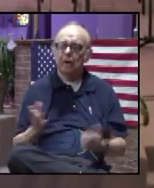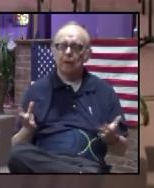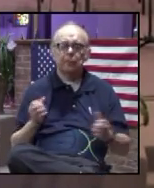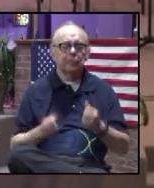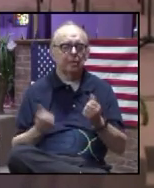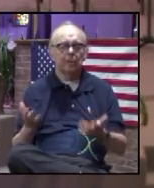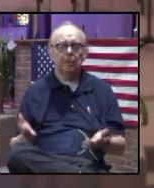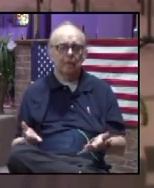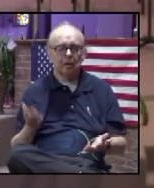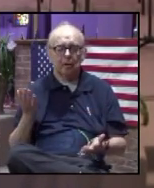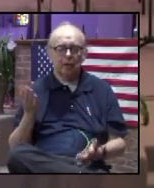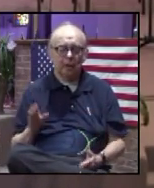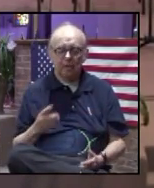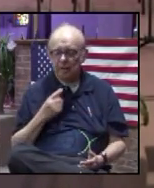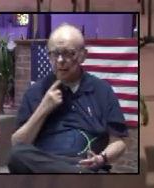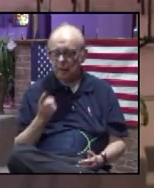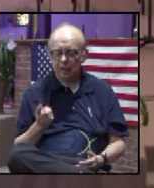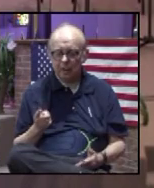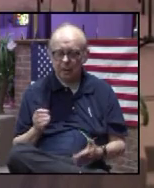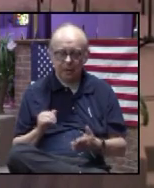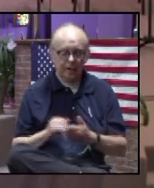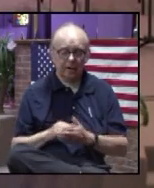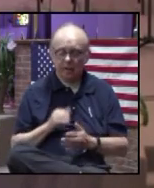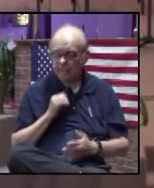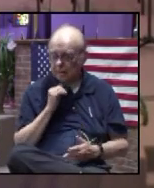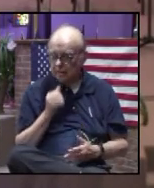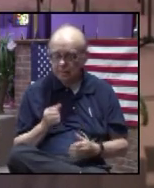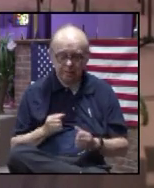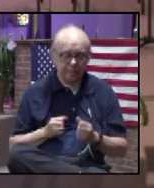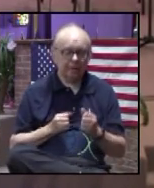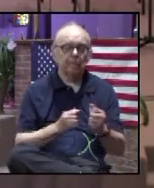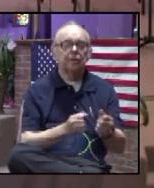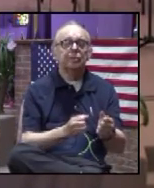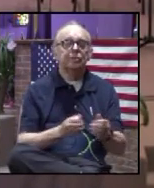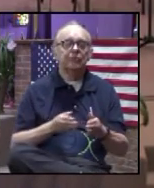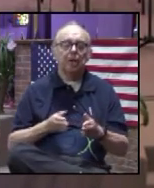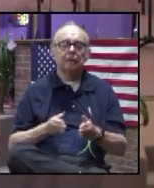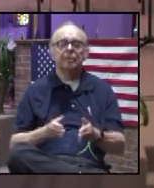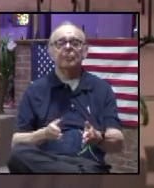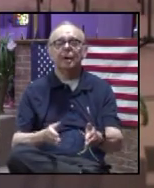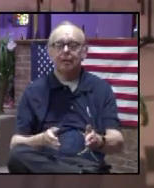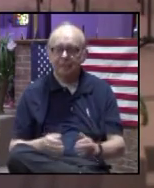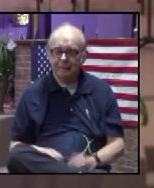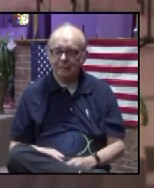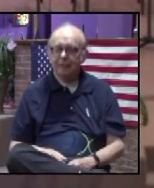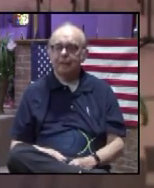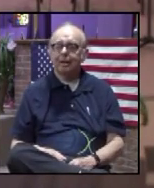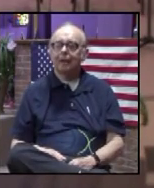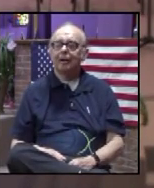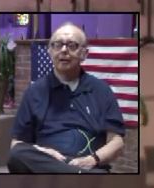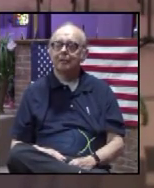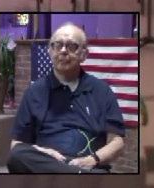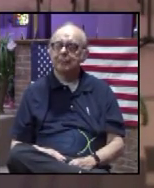we're driving. Never once did we ever tell them, no, you're just following the little metal bar in the middle.